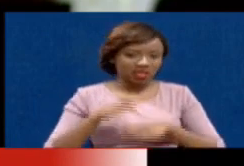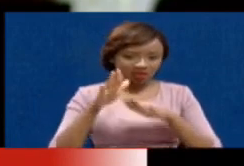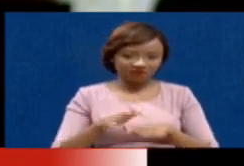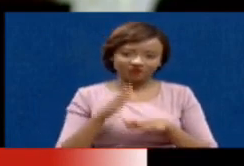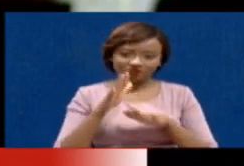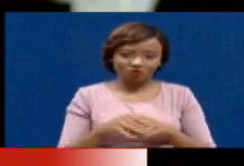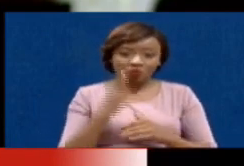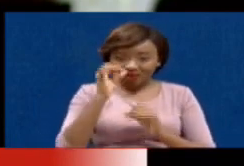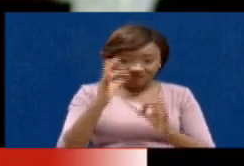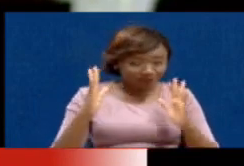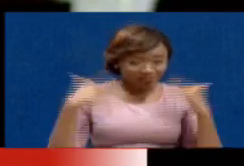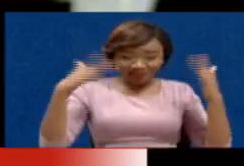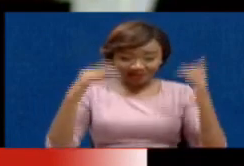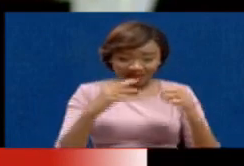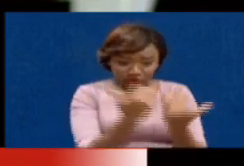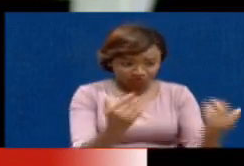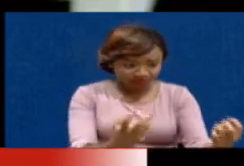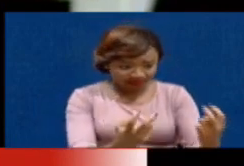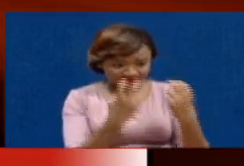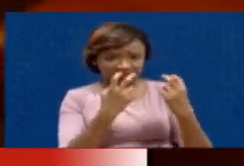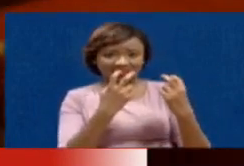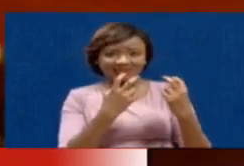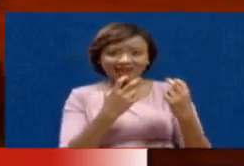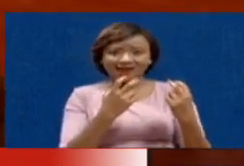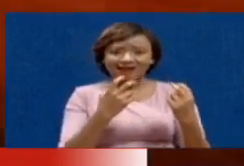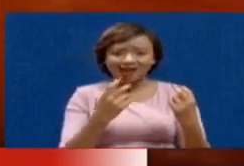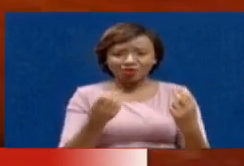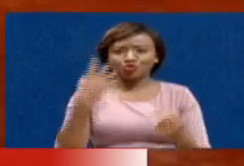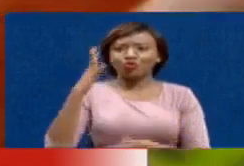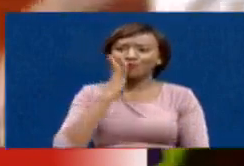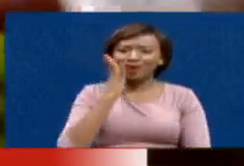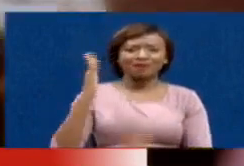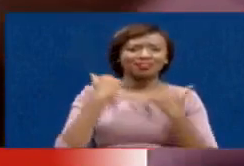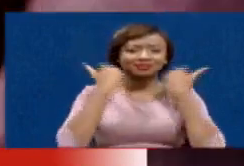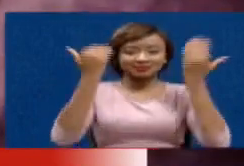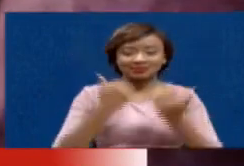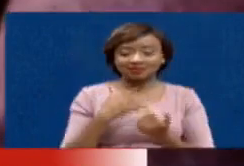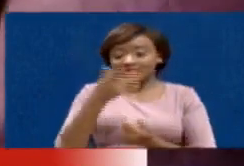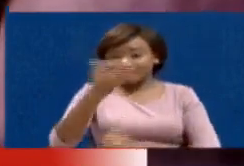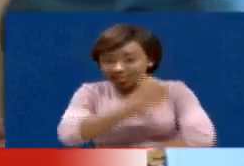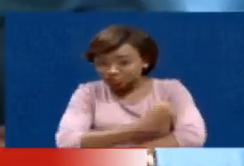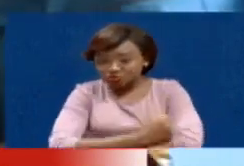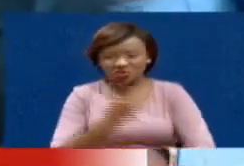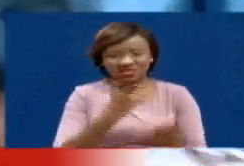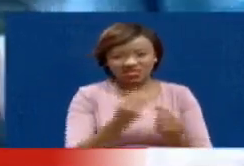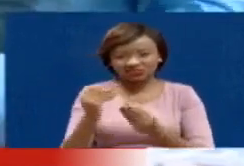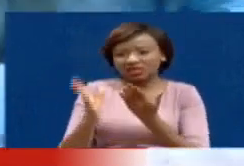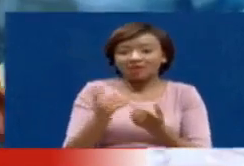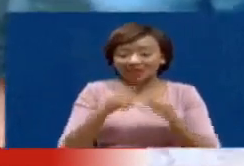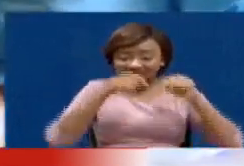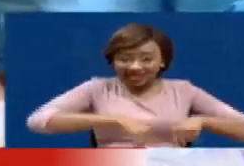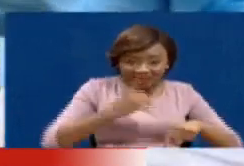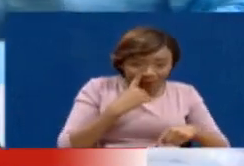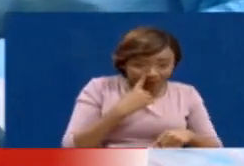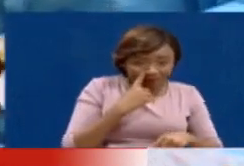it could be very disastrous if a child elopes. At school, their special needs are met. Learning from home is almost impossible without